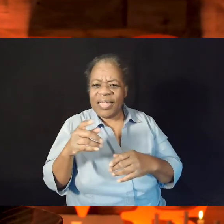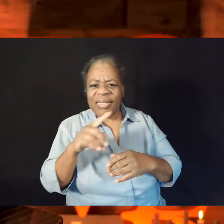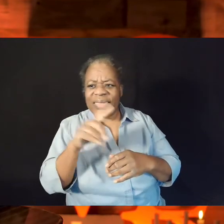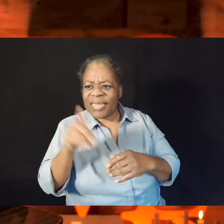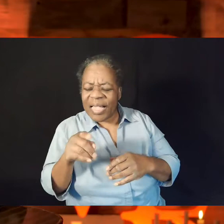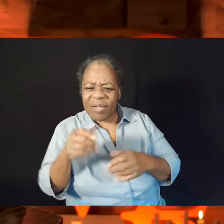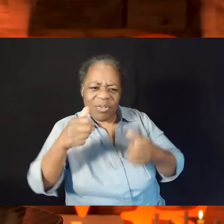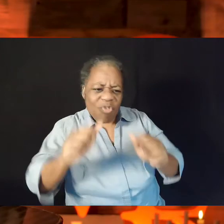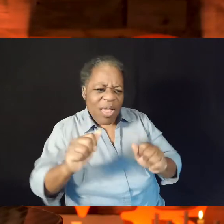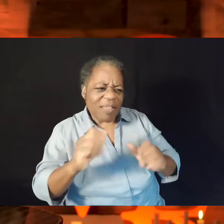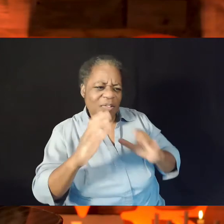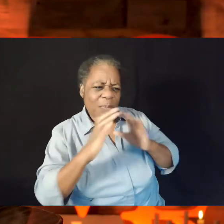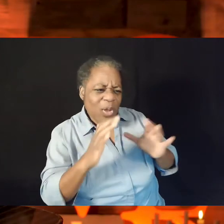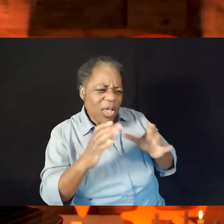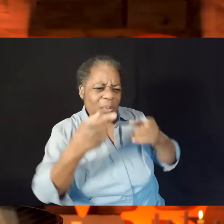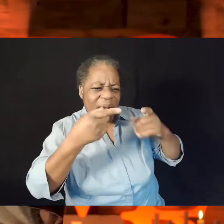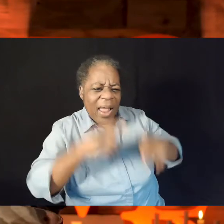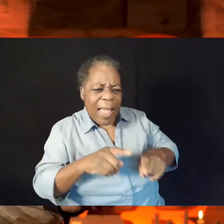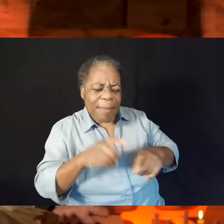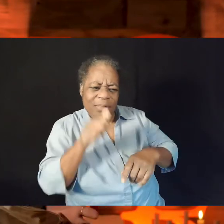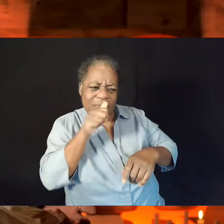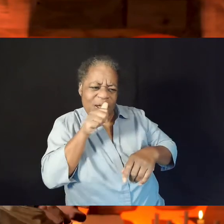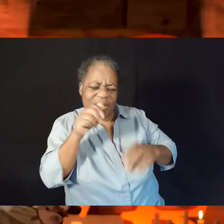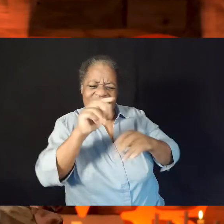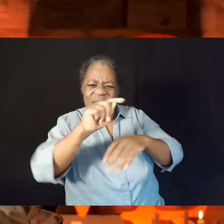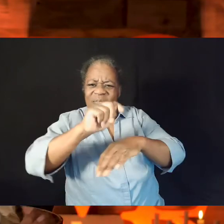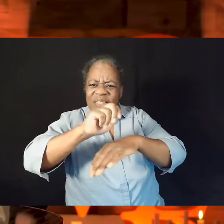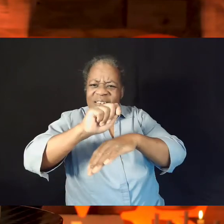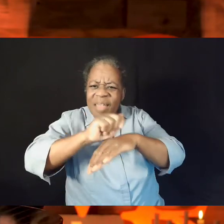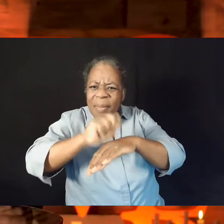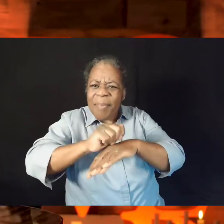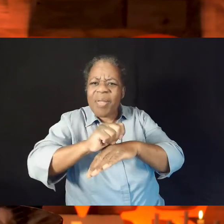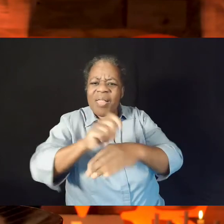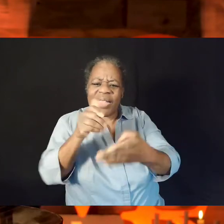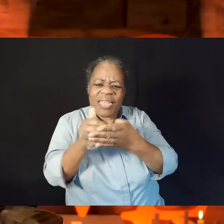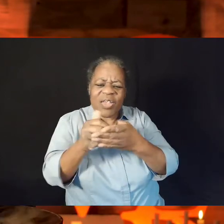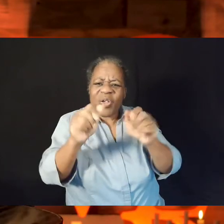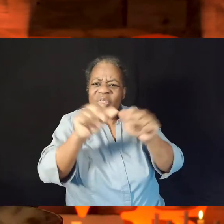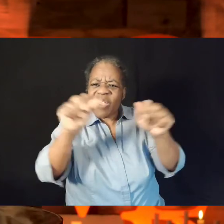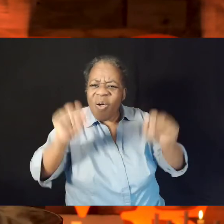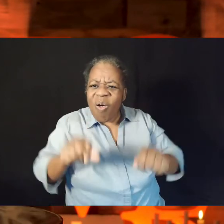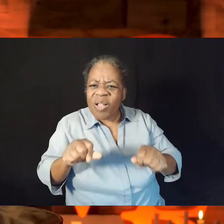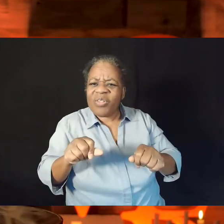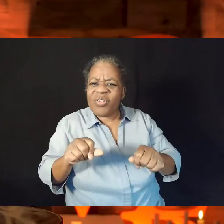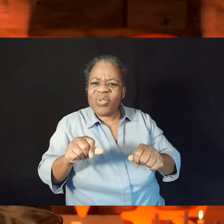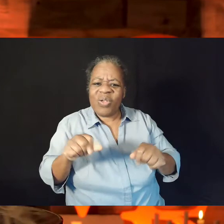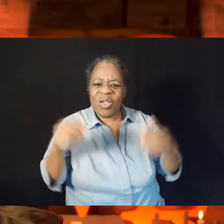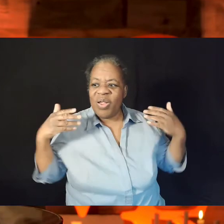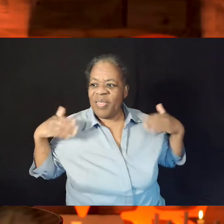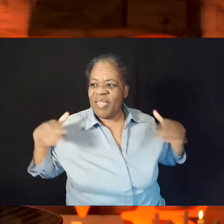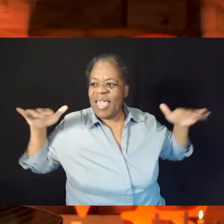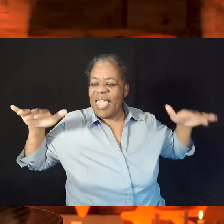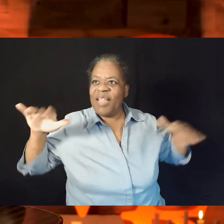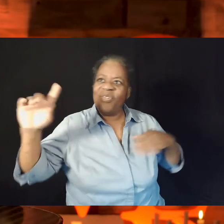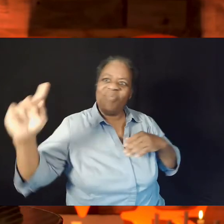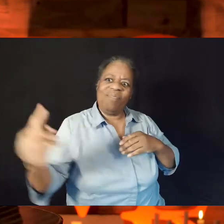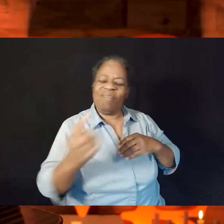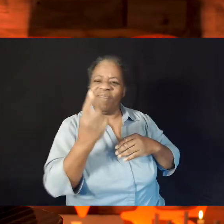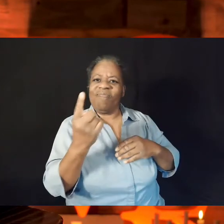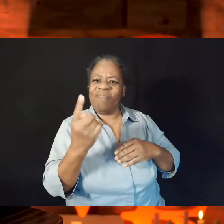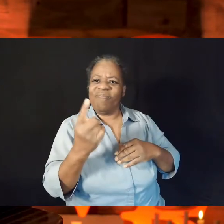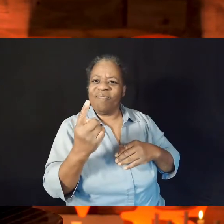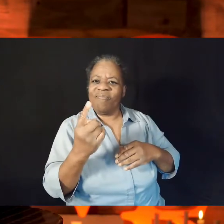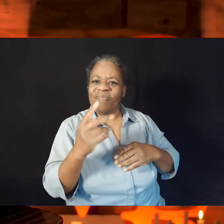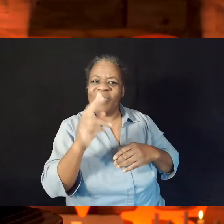happened in the privacy of the temple by the altar of incense, where the messenger of God was present. The news